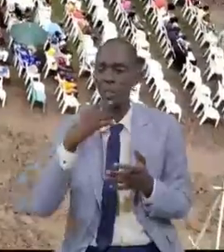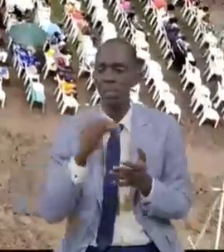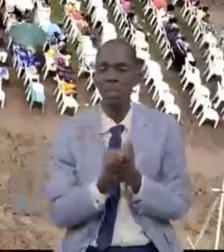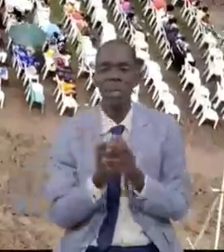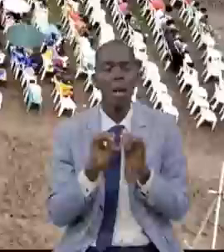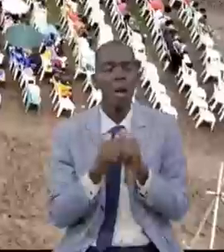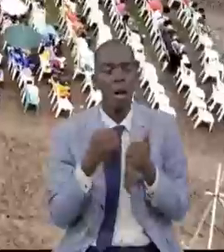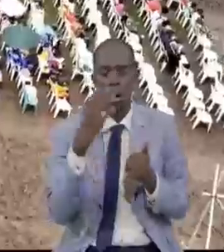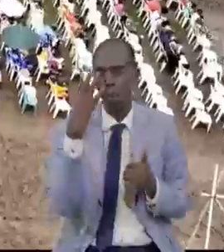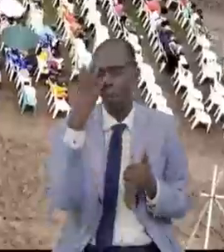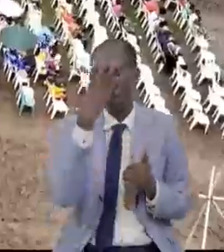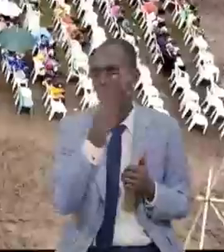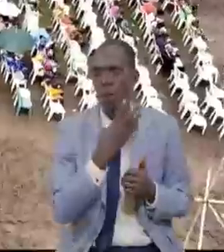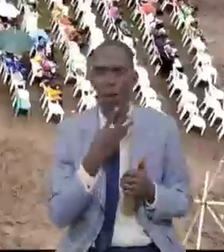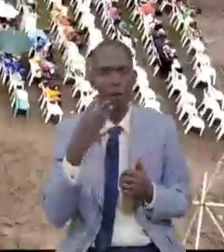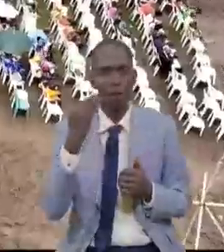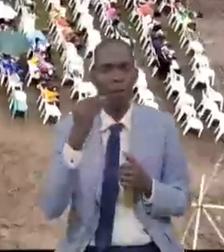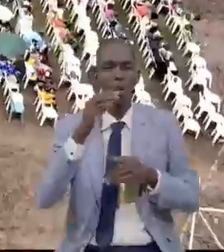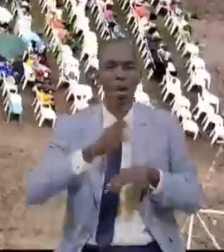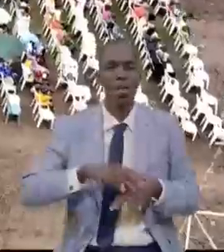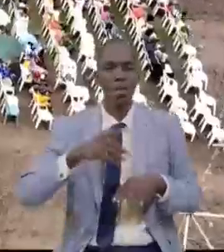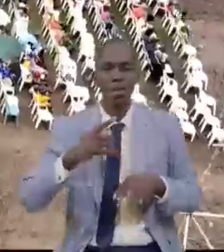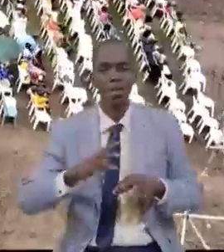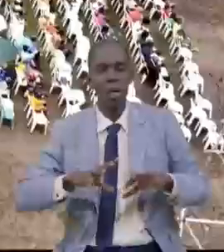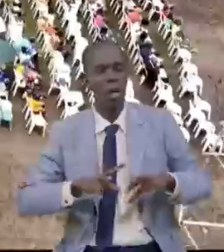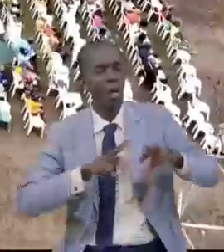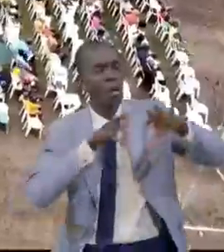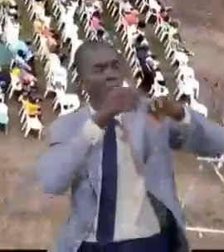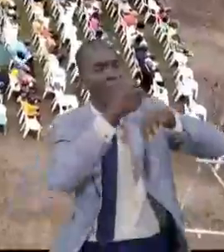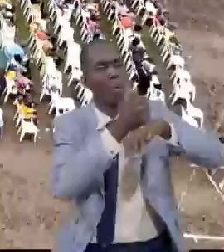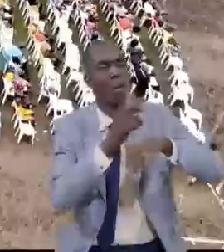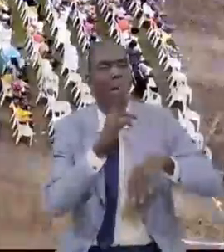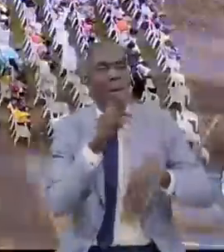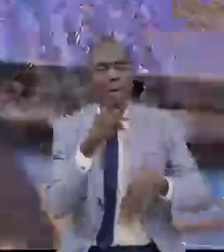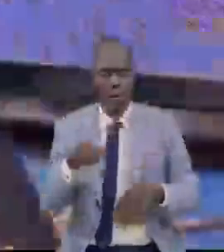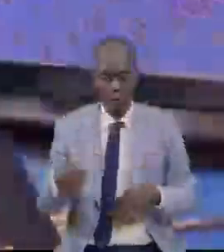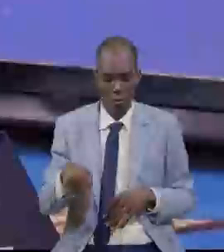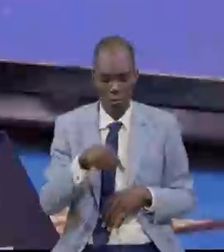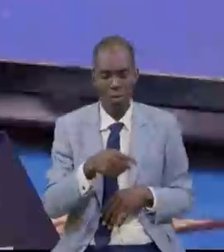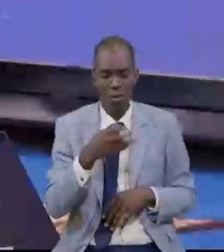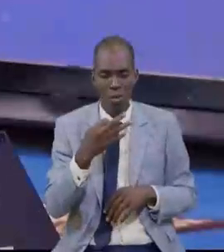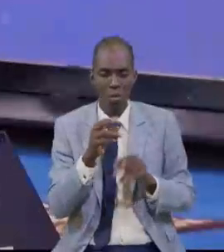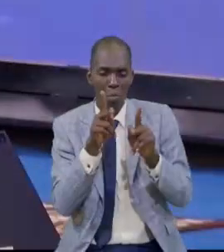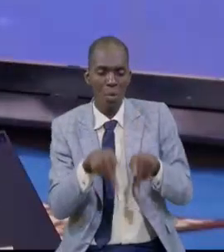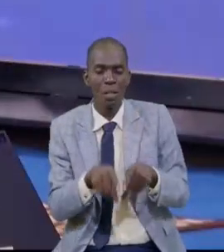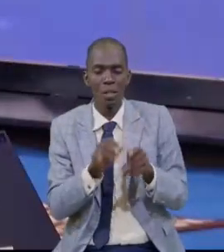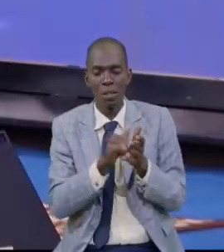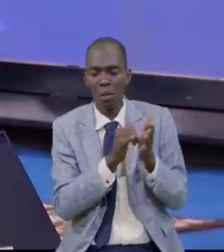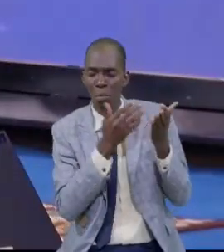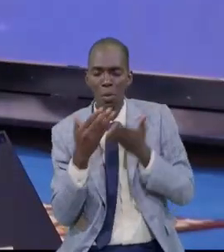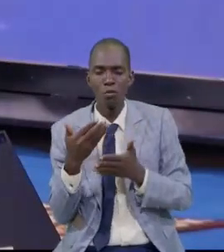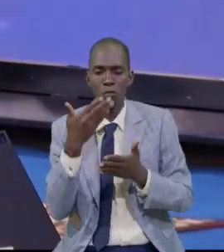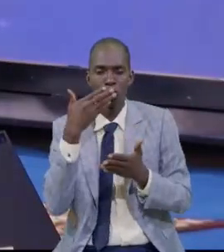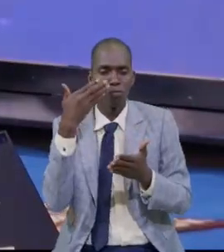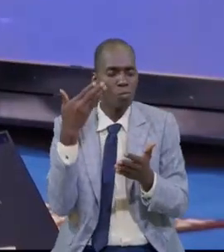the mountains at the feet of him that bringeth good tidings. That's the beauty. They